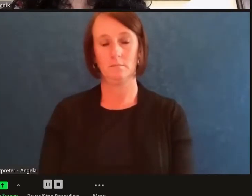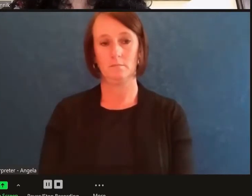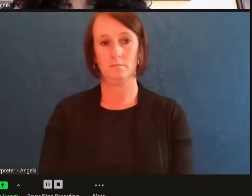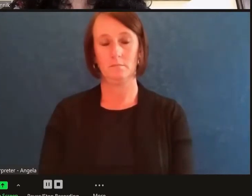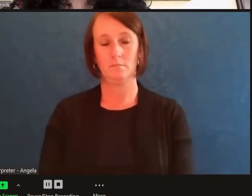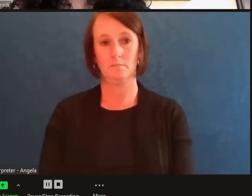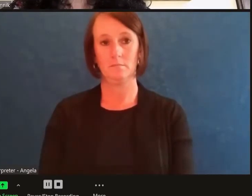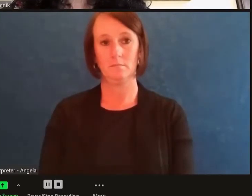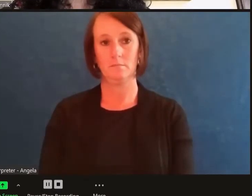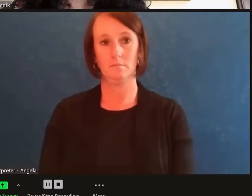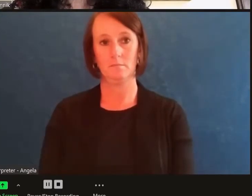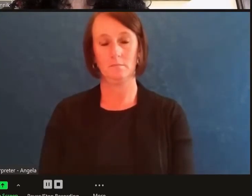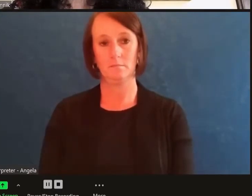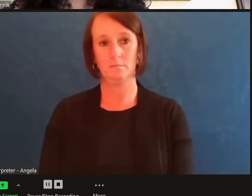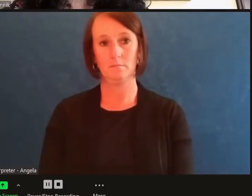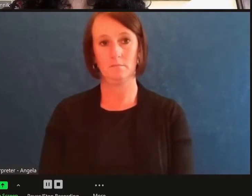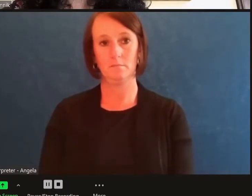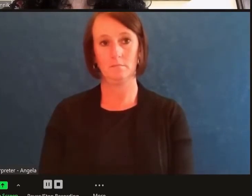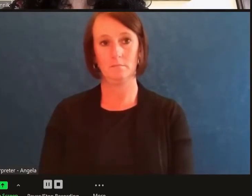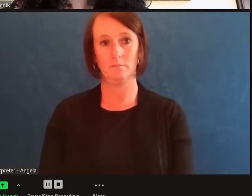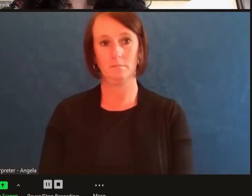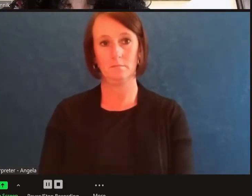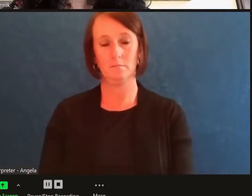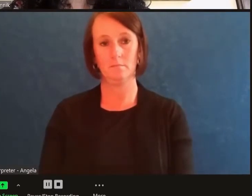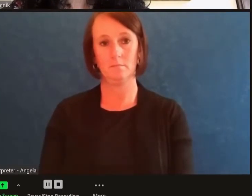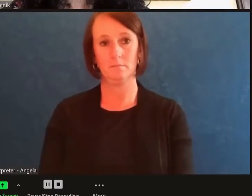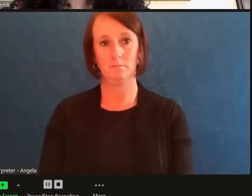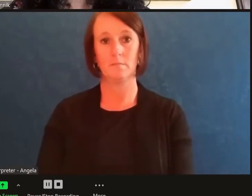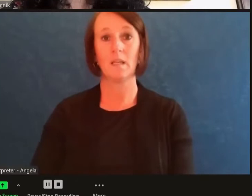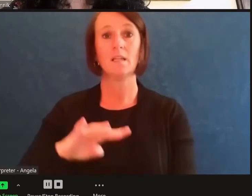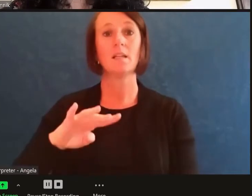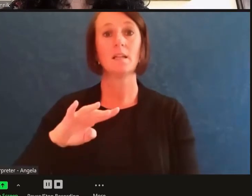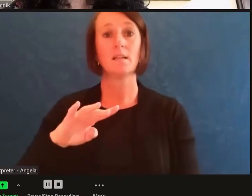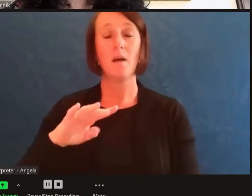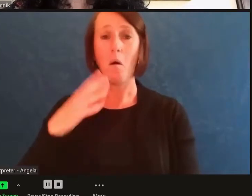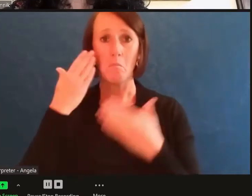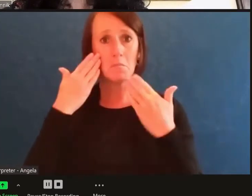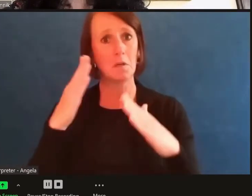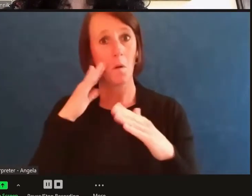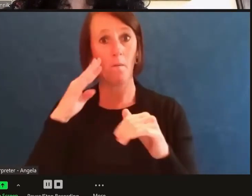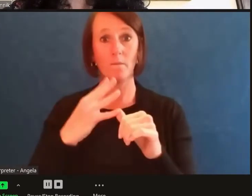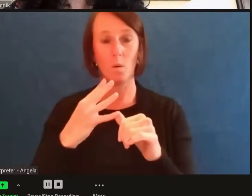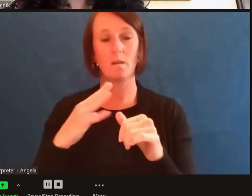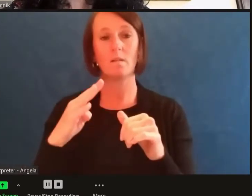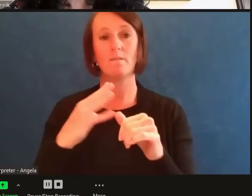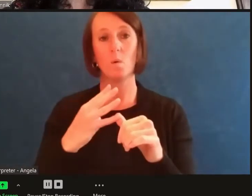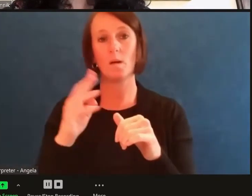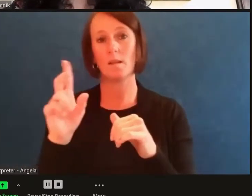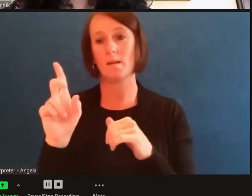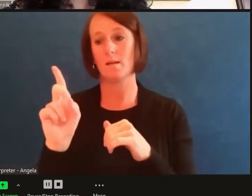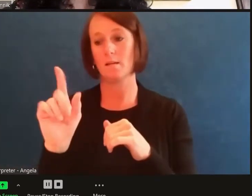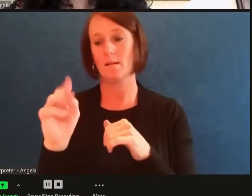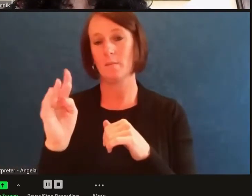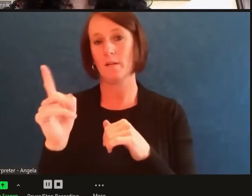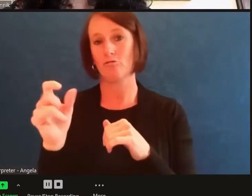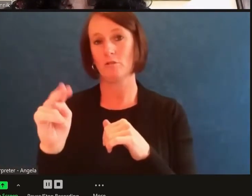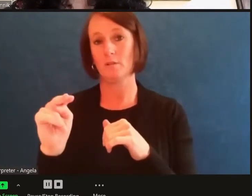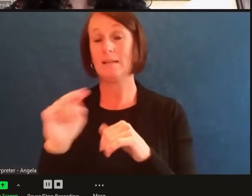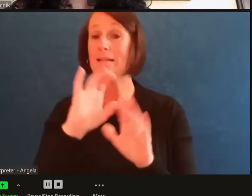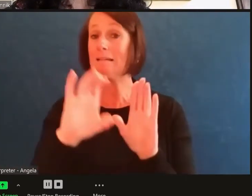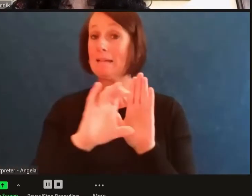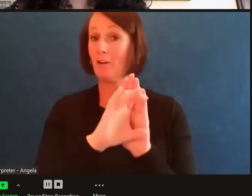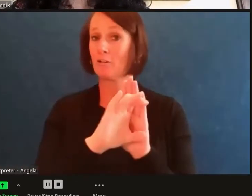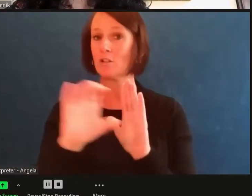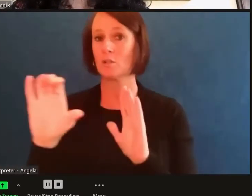Marcus is excited. You know there was a fourth book. It's called The Fourth Dimension. And a character in that book, her name is Chris. She's a woman